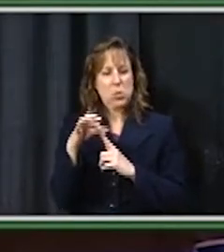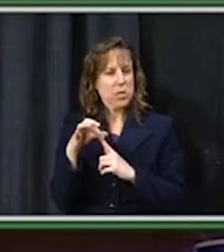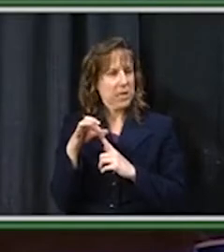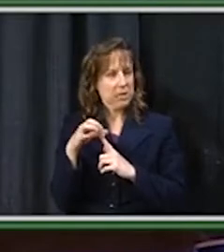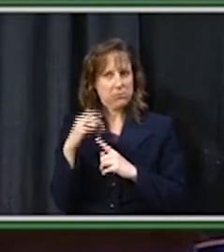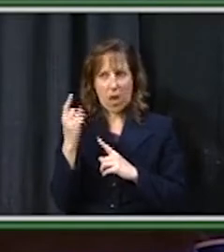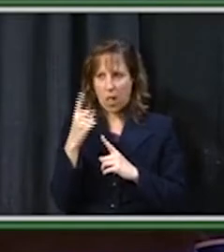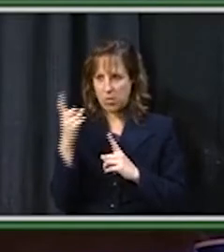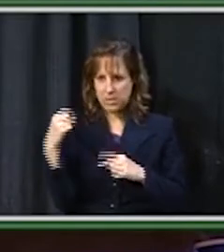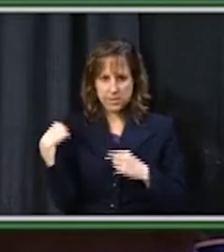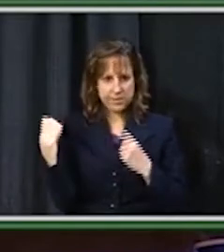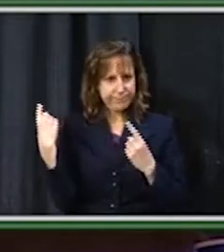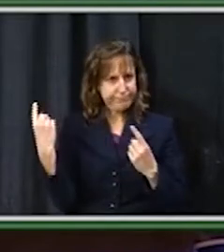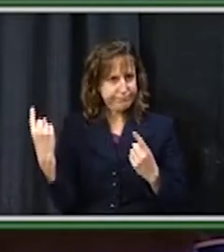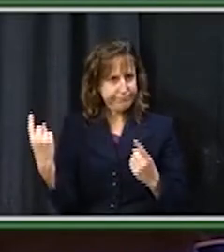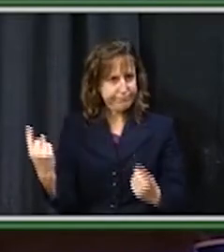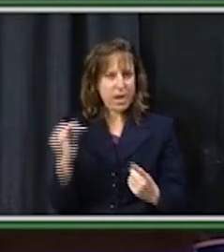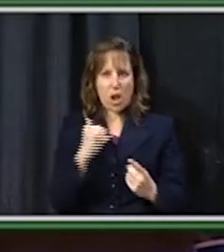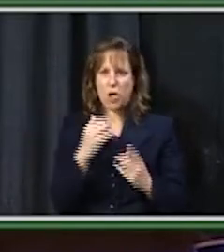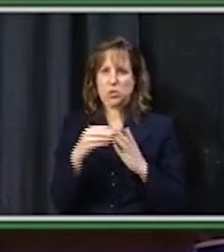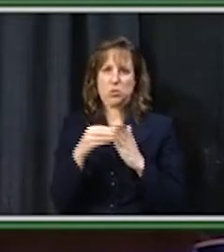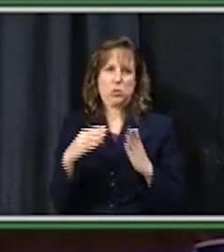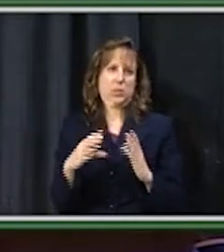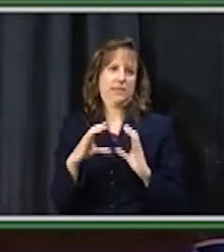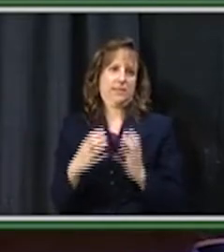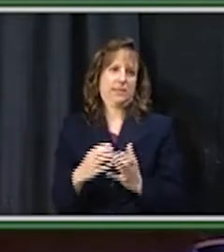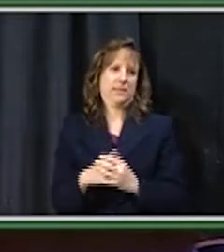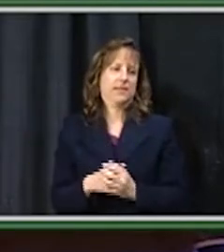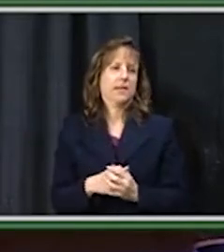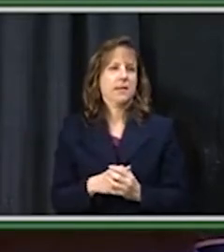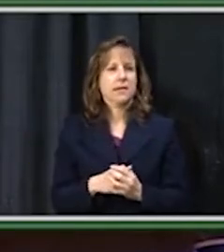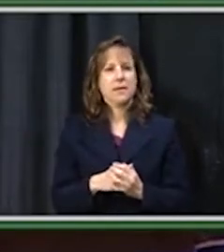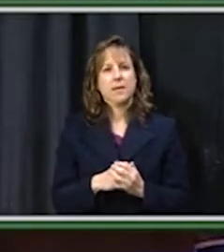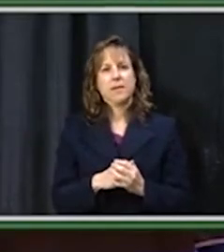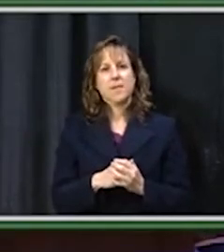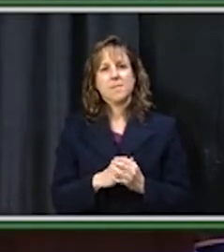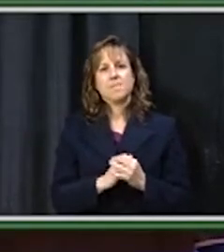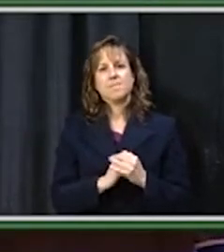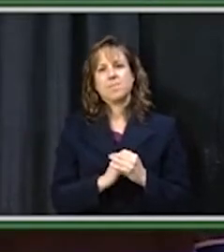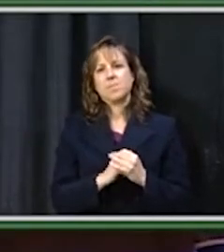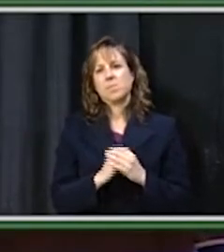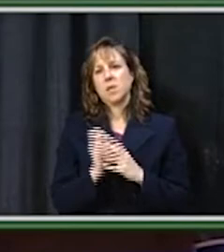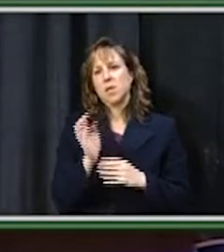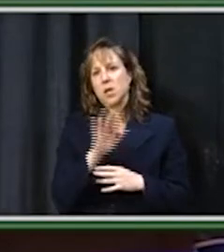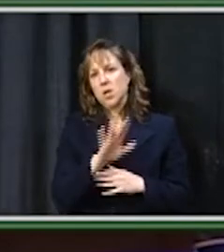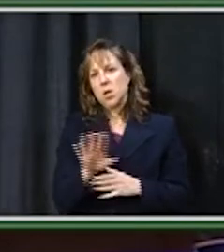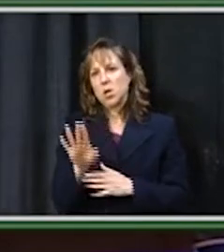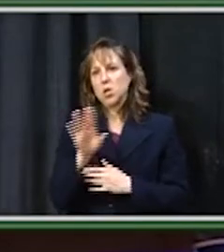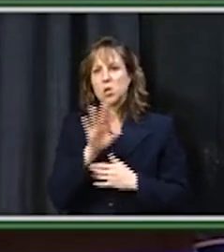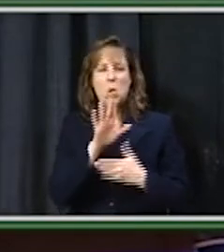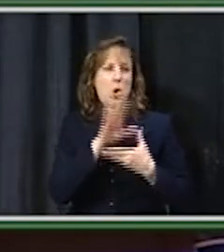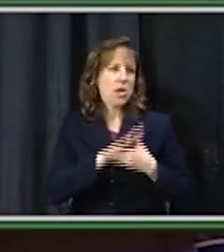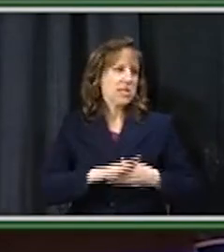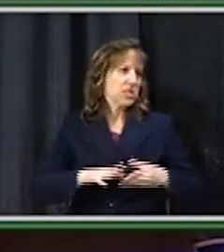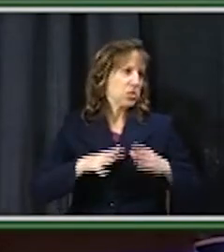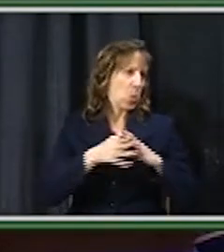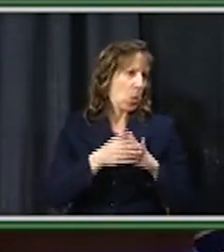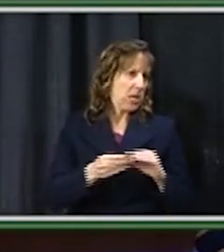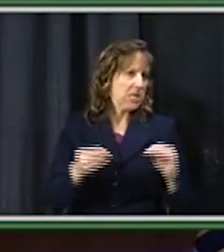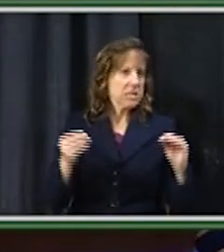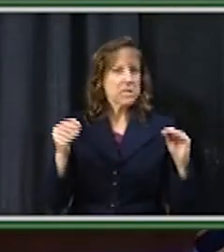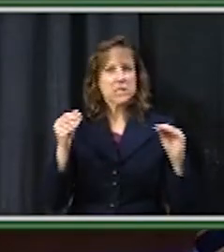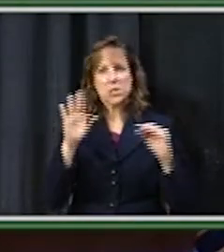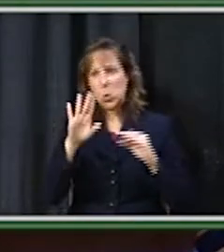set Sacramento State apart, is our students. The stories of Sacramento State students are as